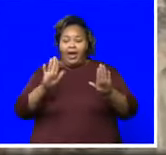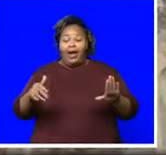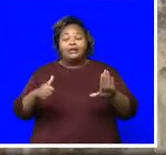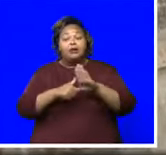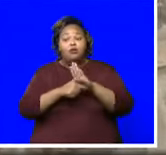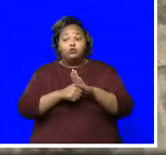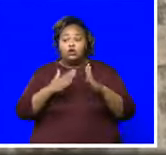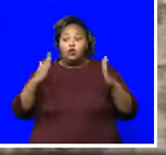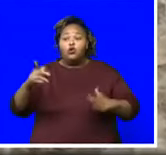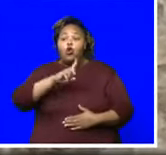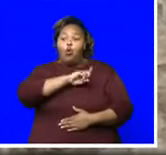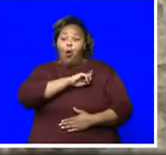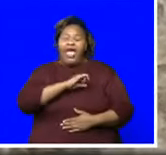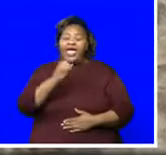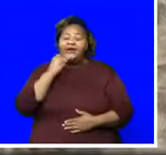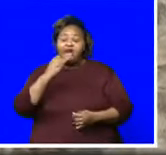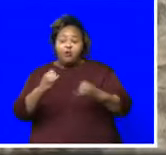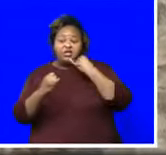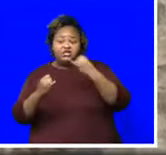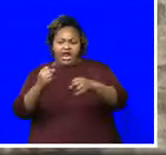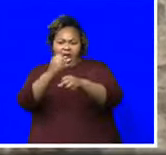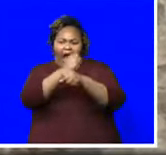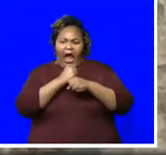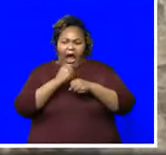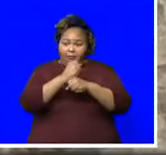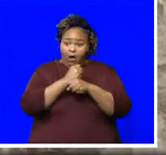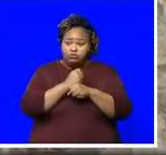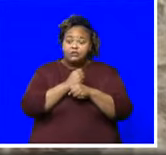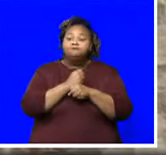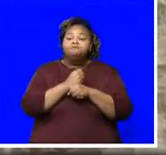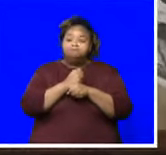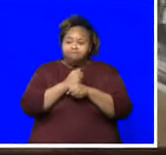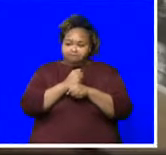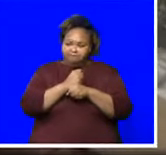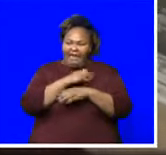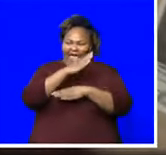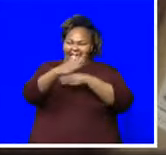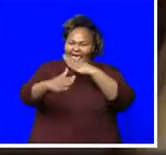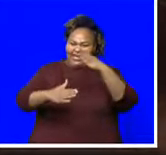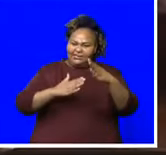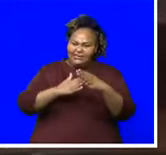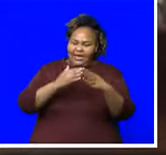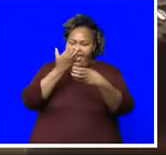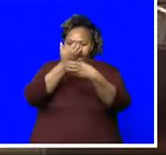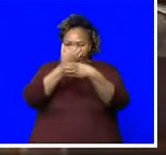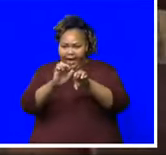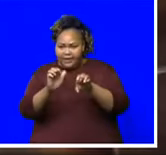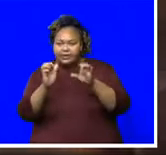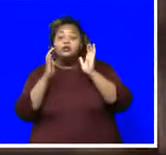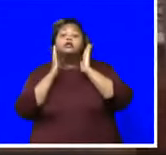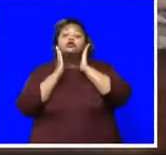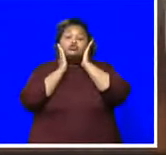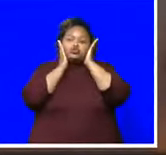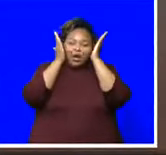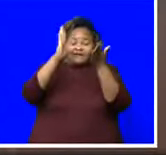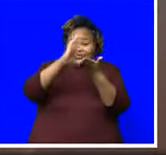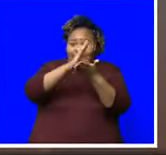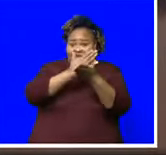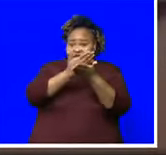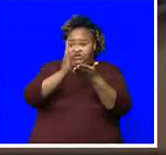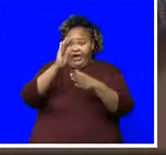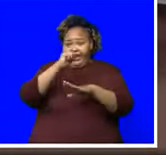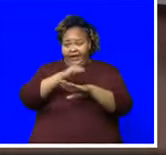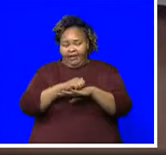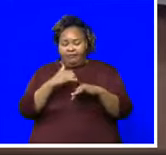sethi sinikeza umlandvo ngalelo dolobha umlandvo ngalelo live umlandvo ngalelo sonto njengoba thine site ku